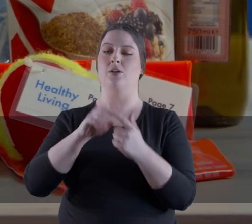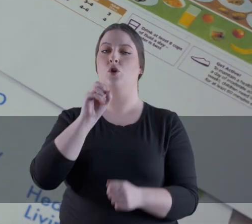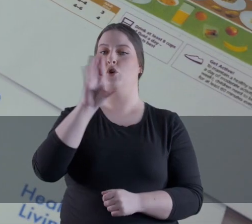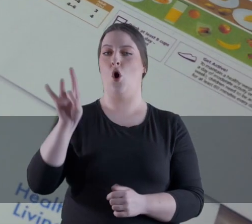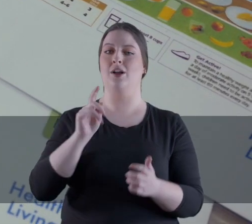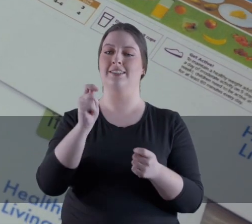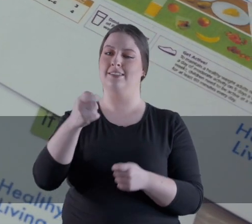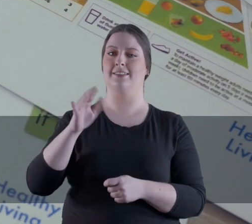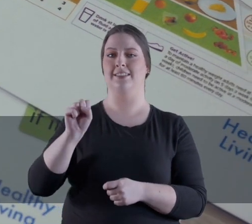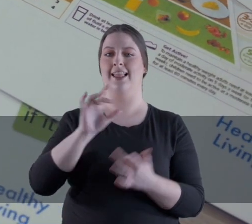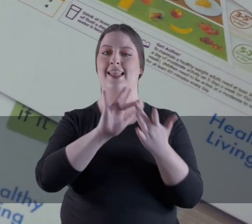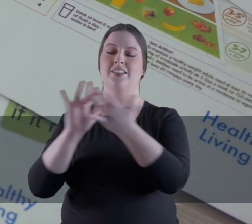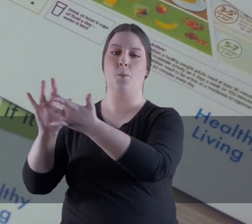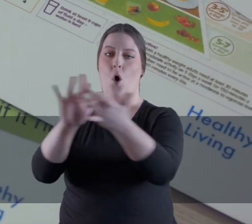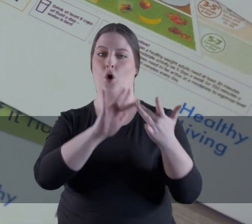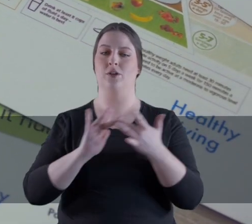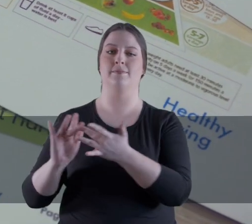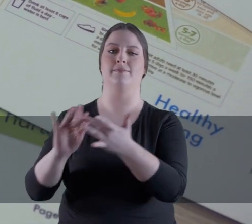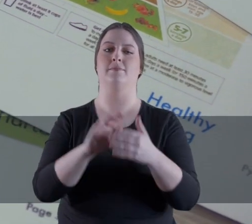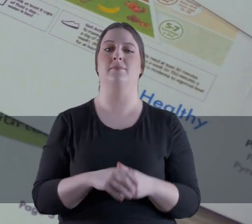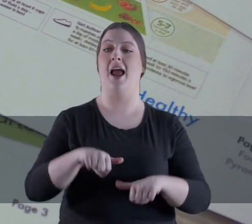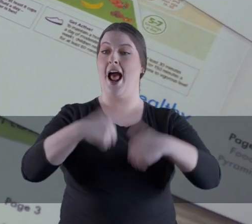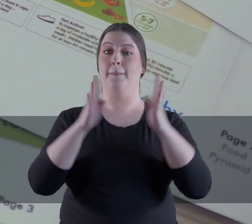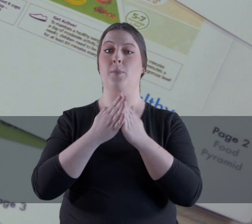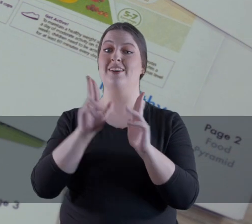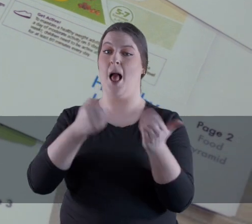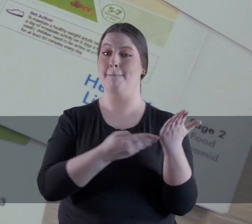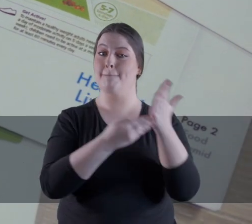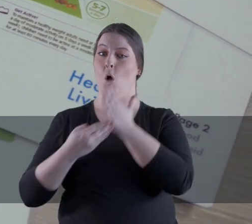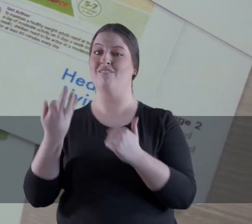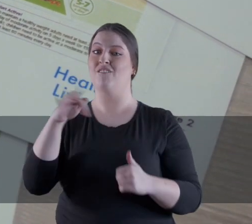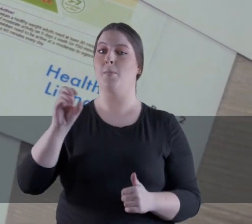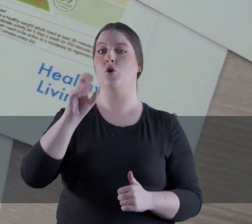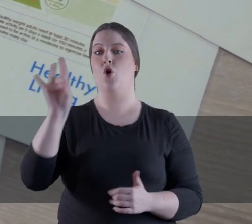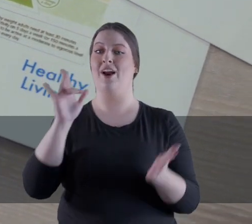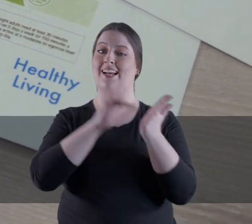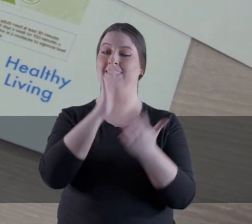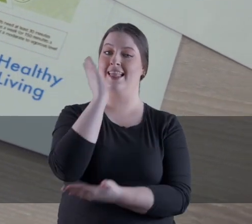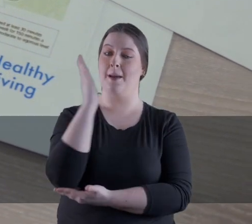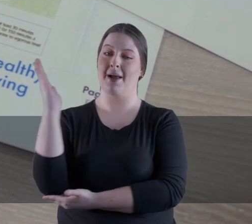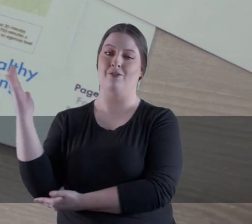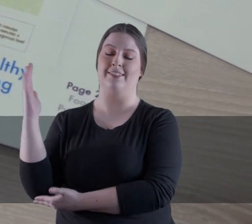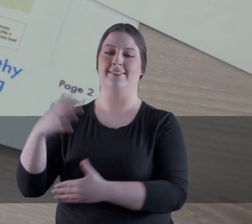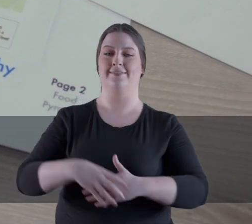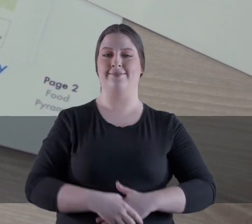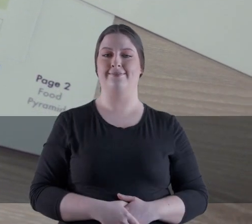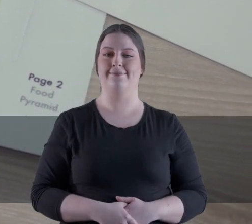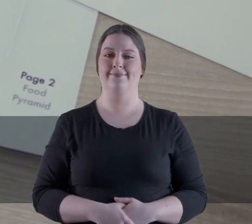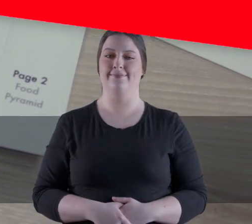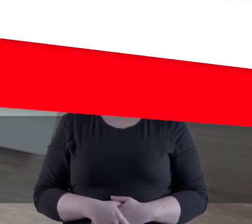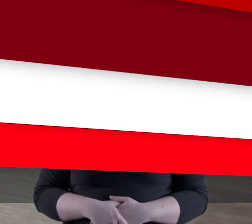in conjunction with Cork Textiles Network. Any of these books are available to borrow from Cork City